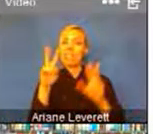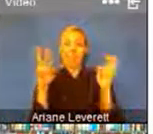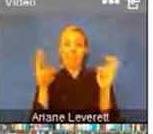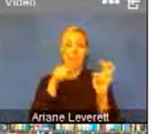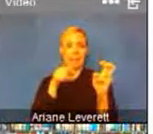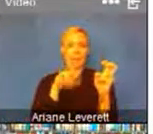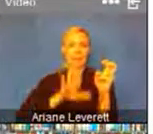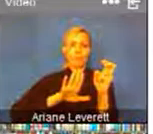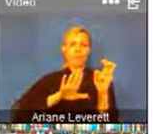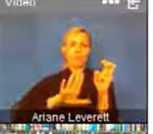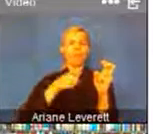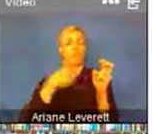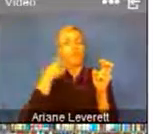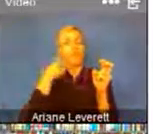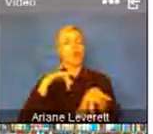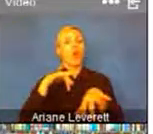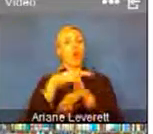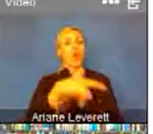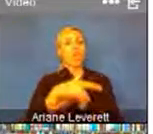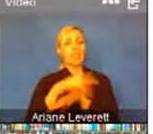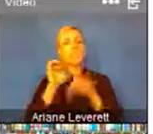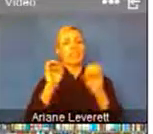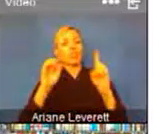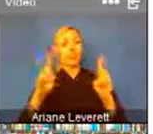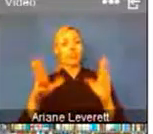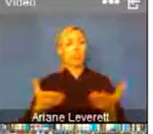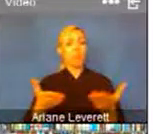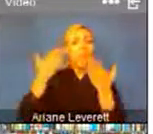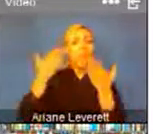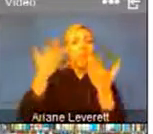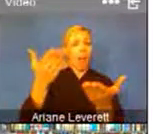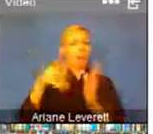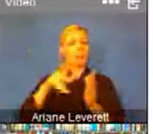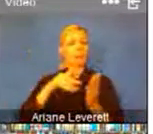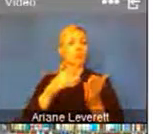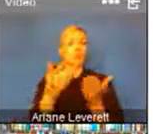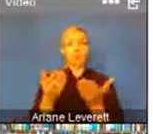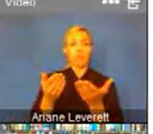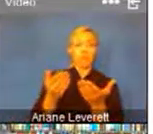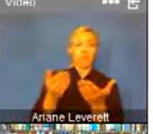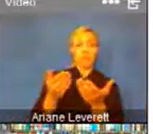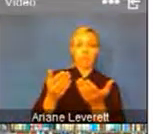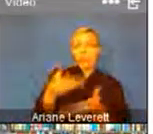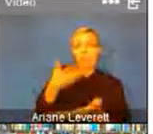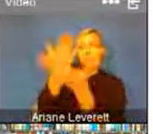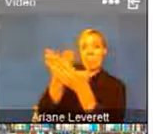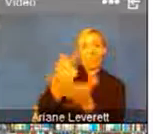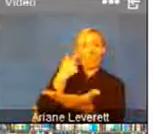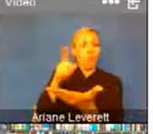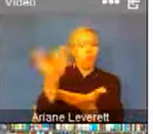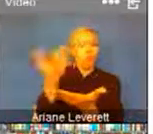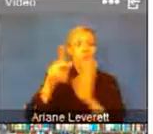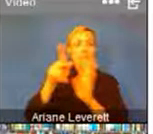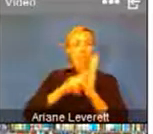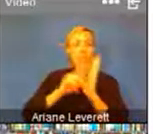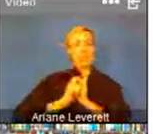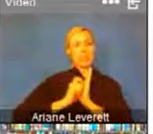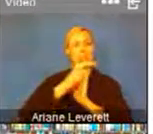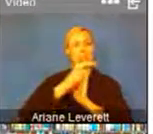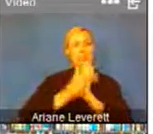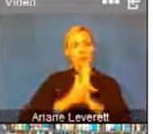newborn and child health. Then you have the Global Campaign for Education, who also has the topic of early